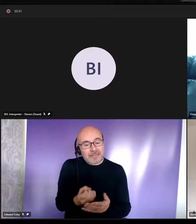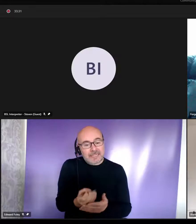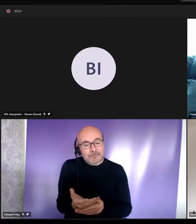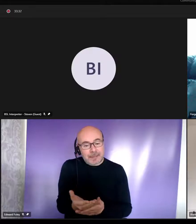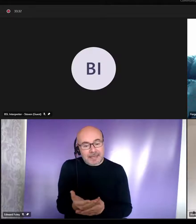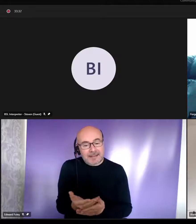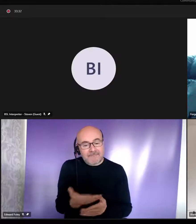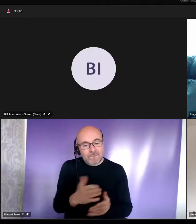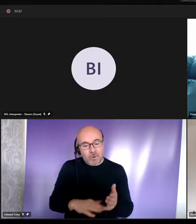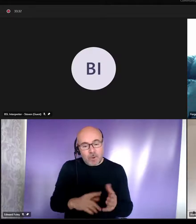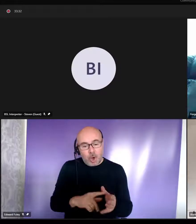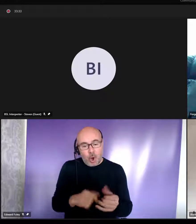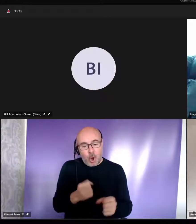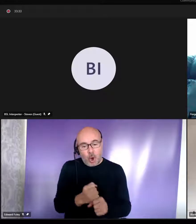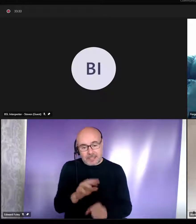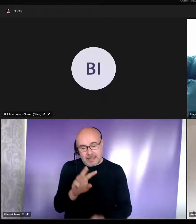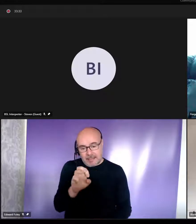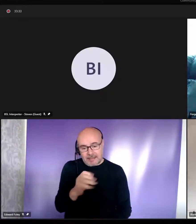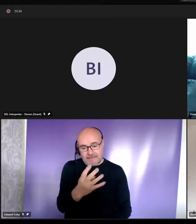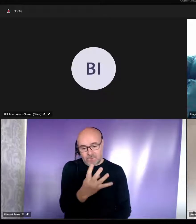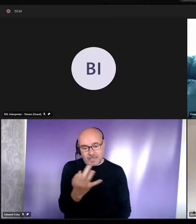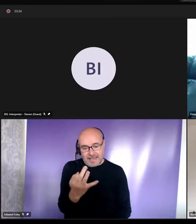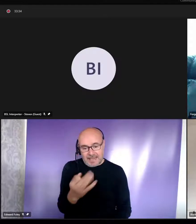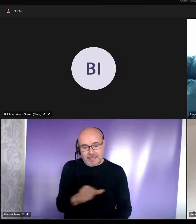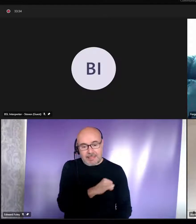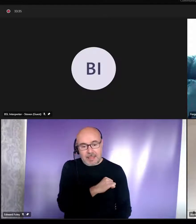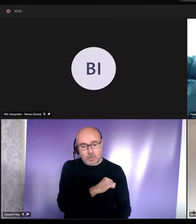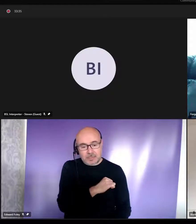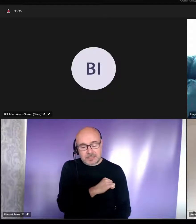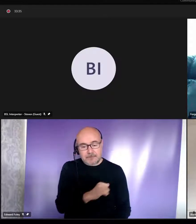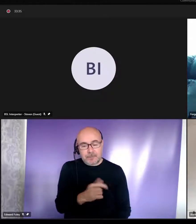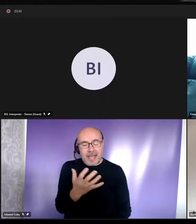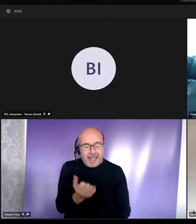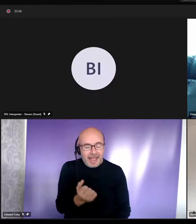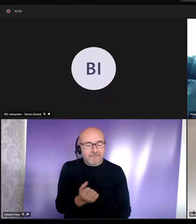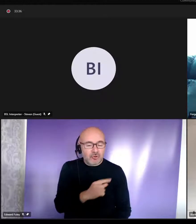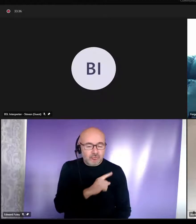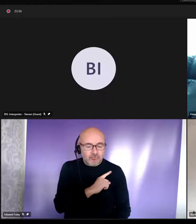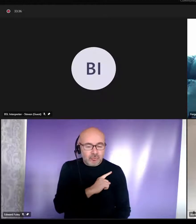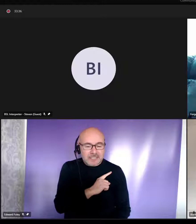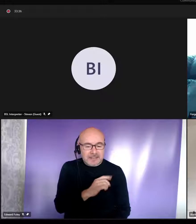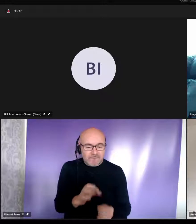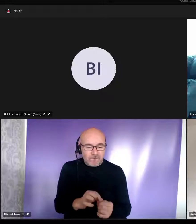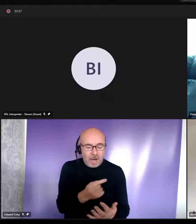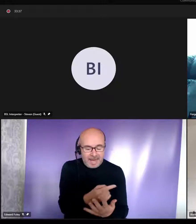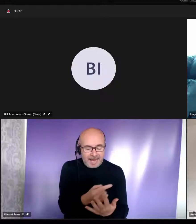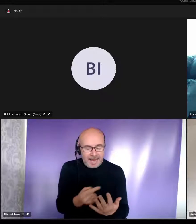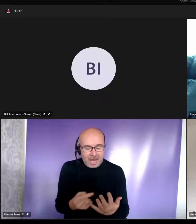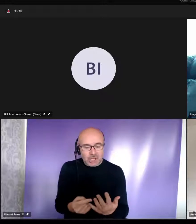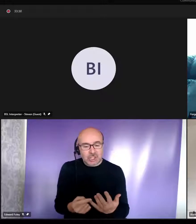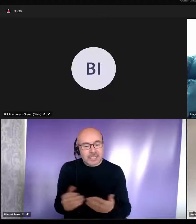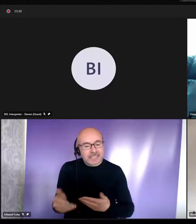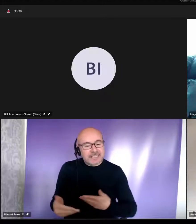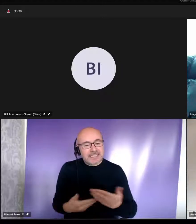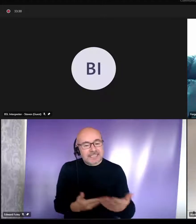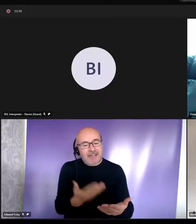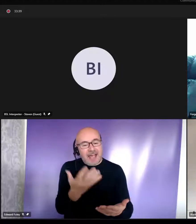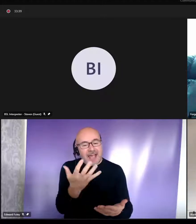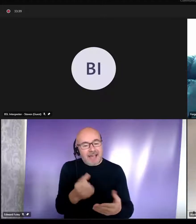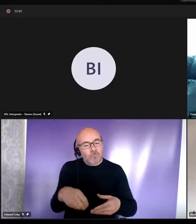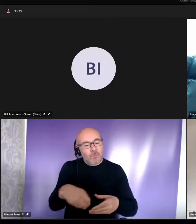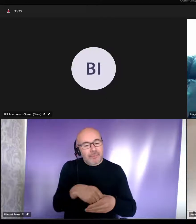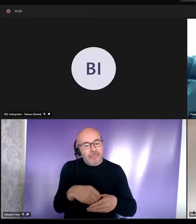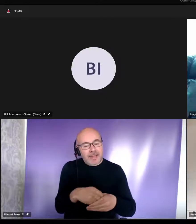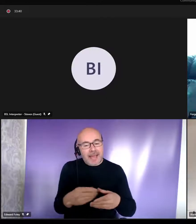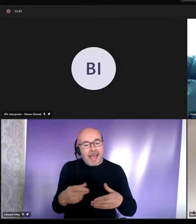of August of 48,000, and variance explanations for each service area are detailed in appendices B through to